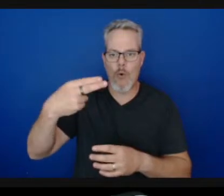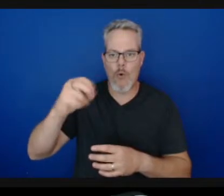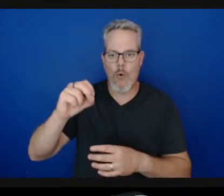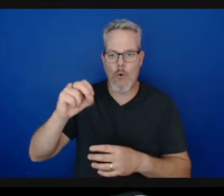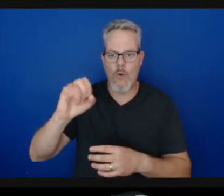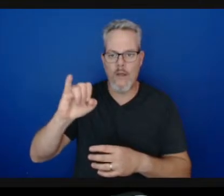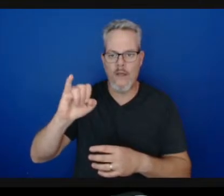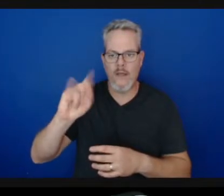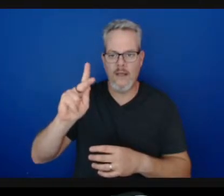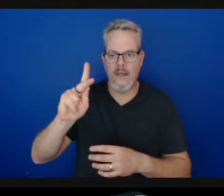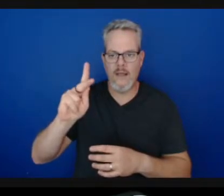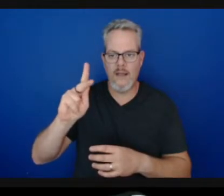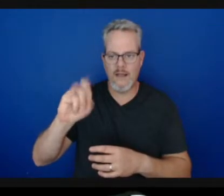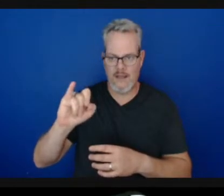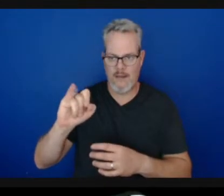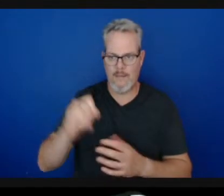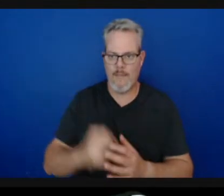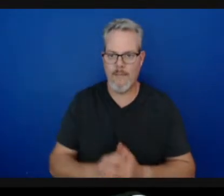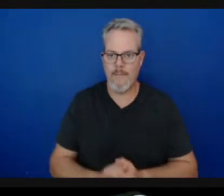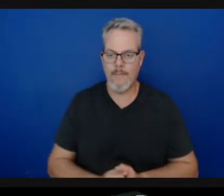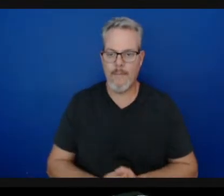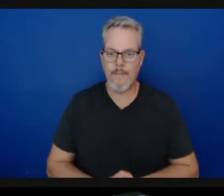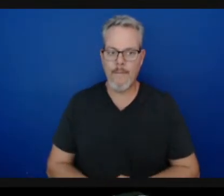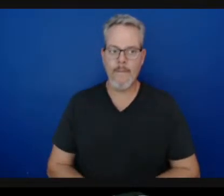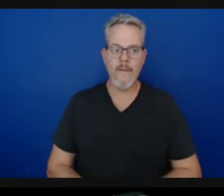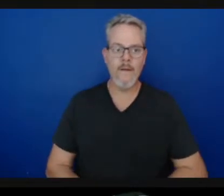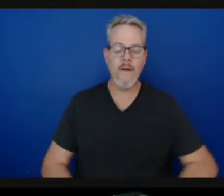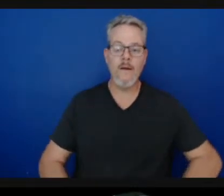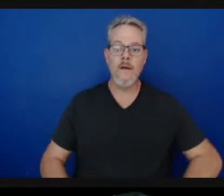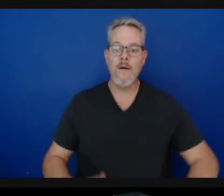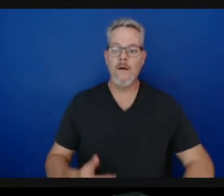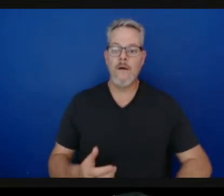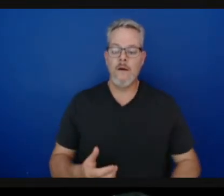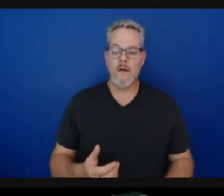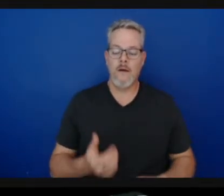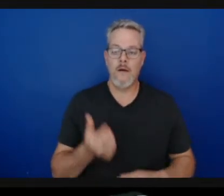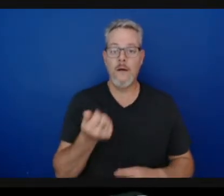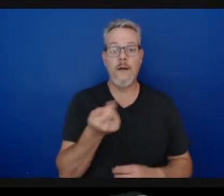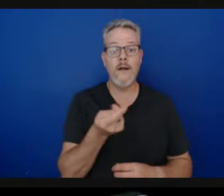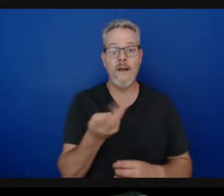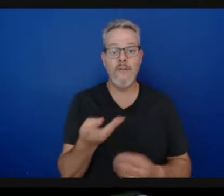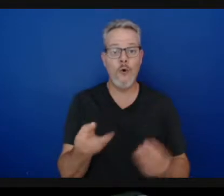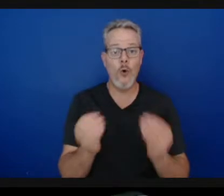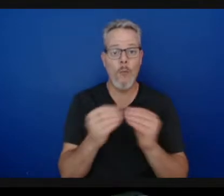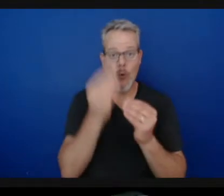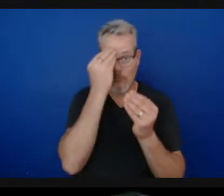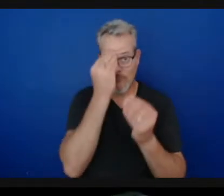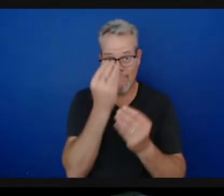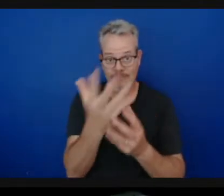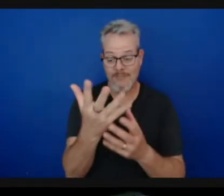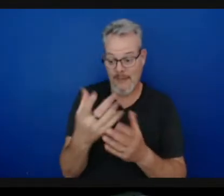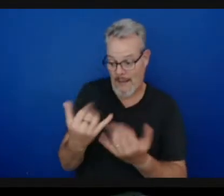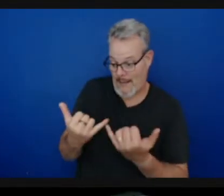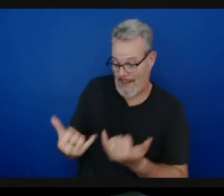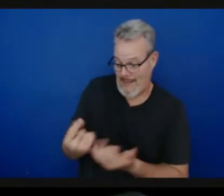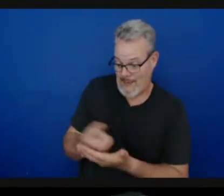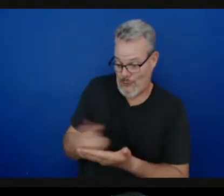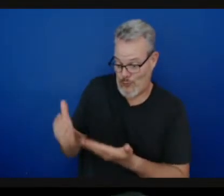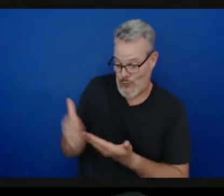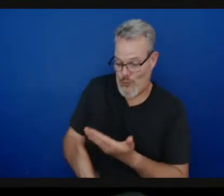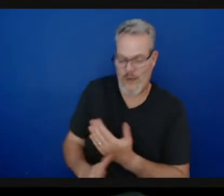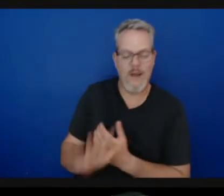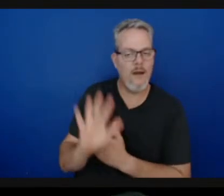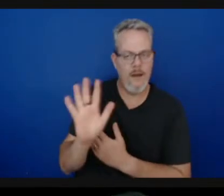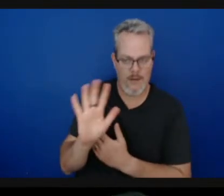to. Okay, so a couple other events to note. This is not this coming weekend, but next weekend,